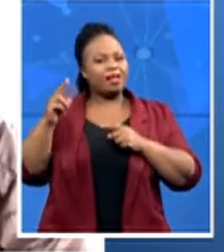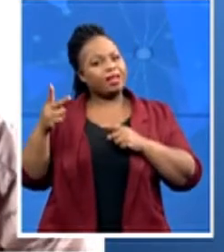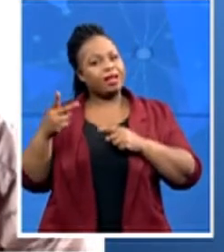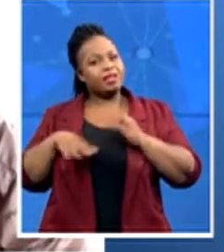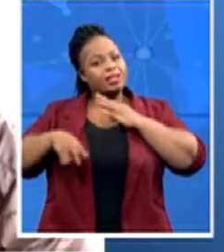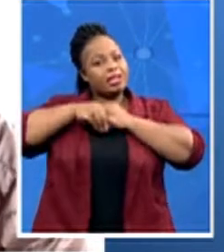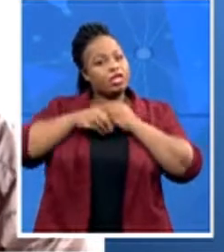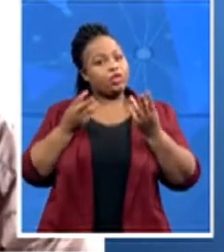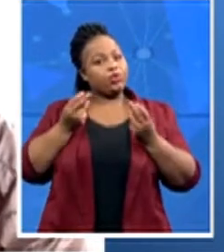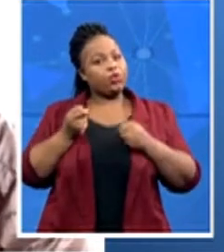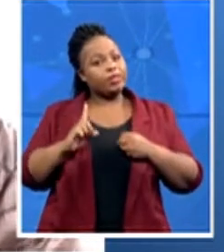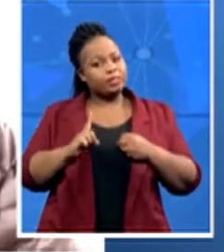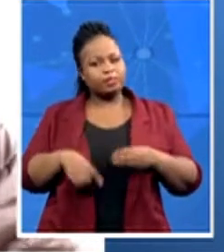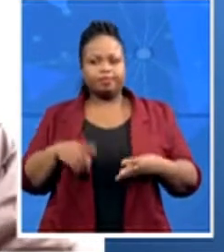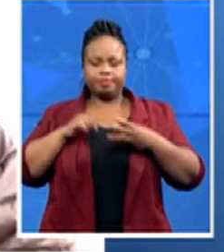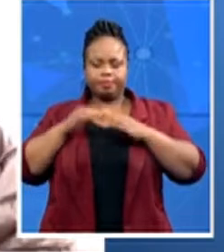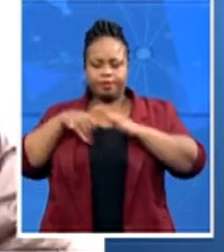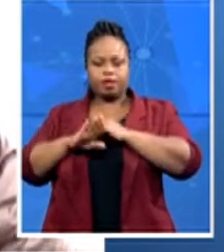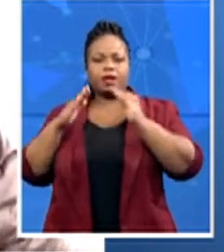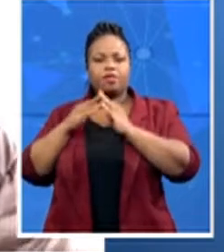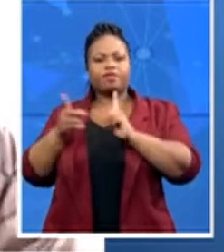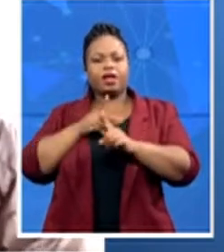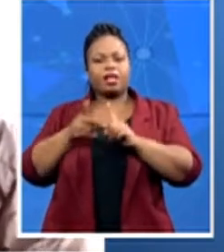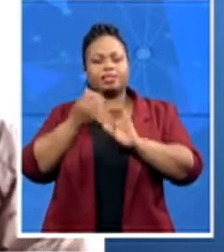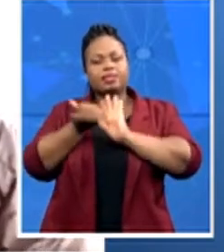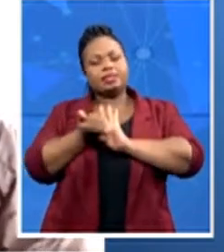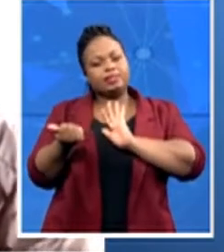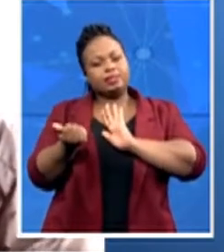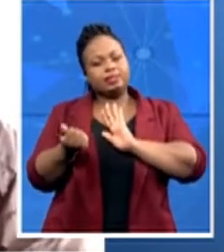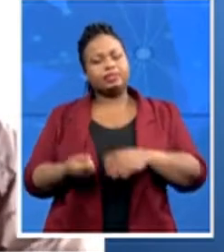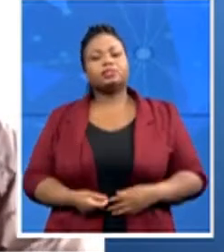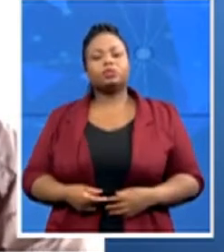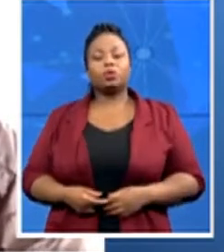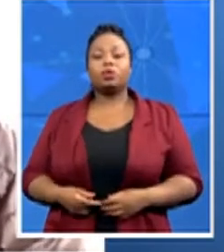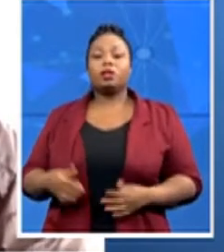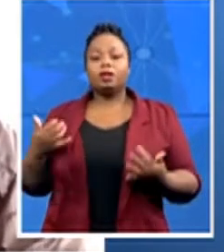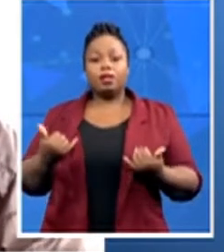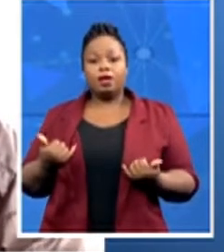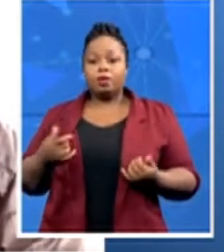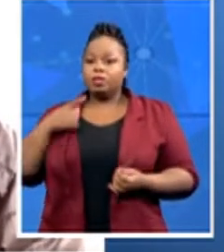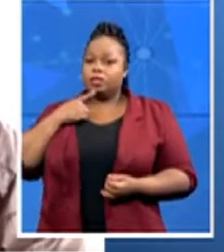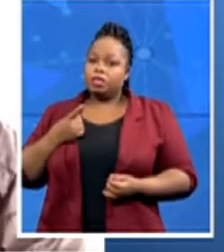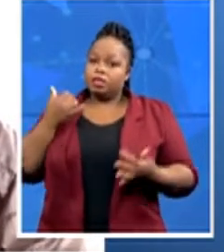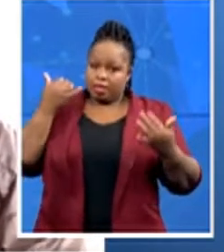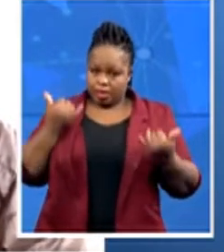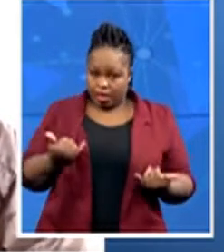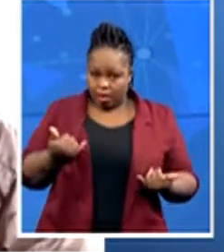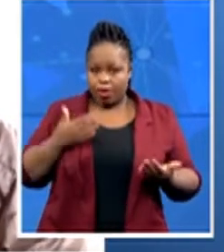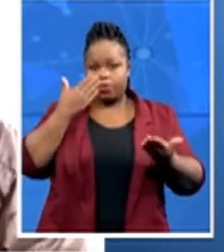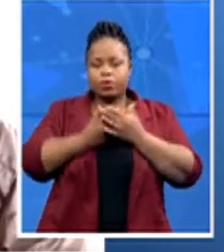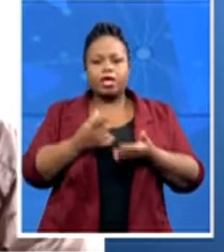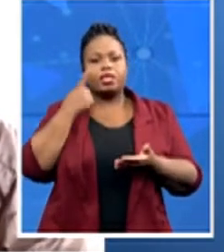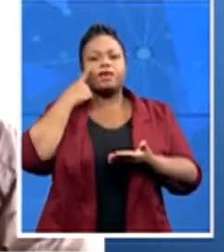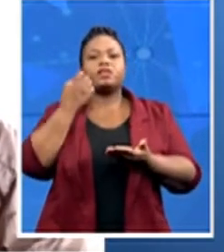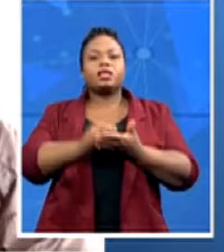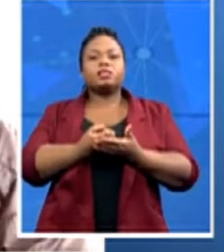Violence Act and with domestic violence is that you can now give evidence through intermediaries, right? For the longest